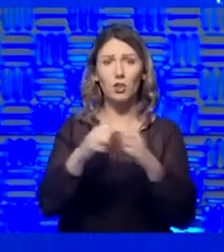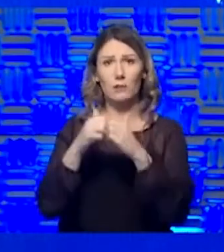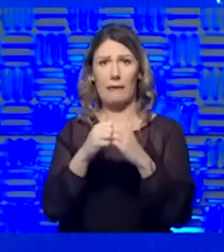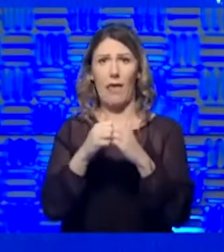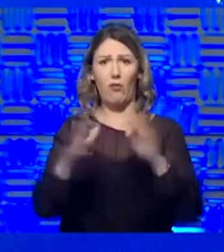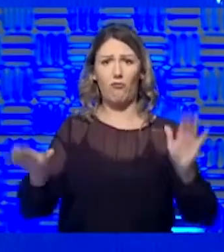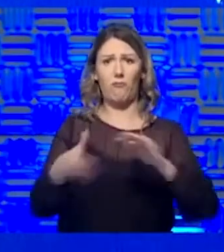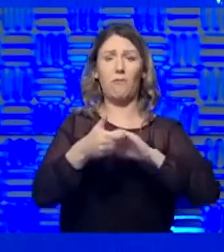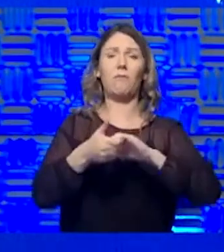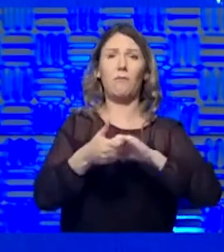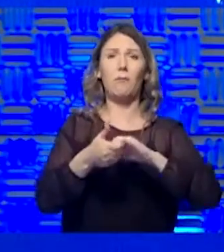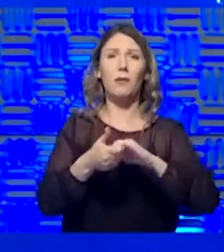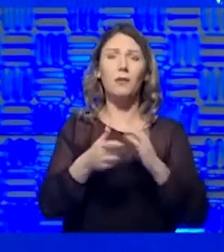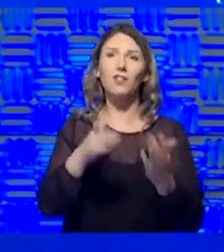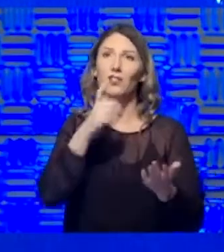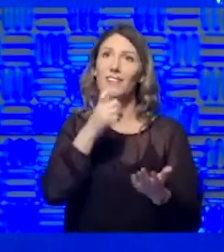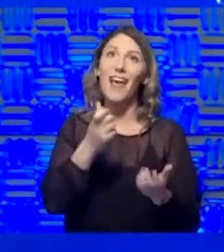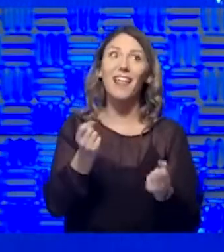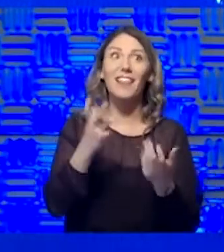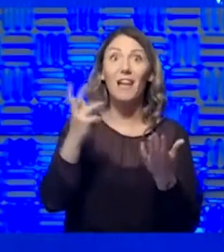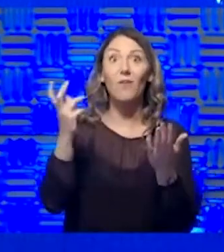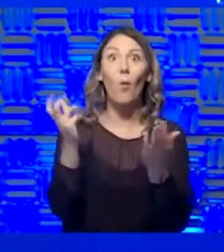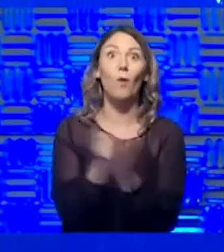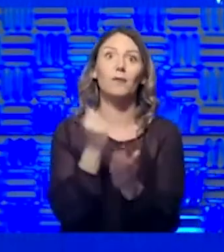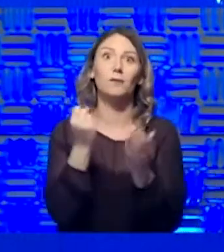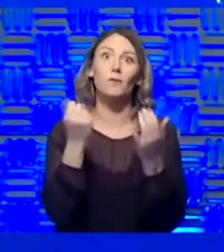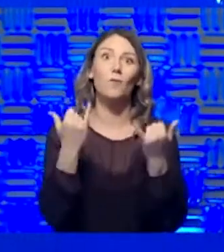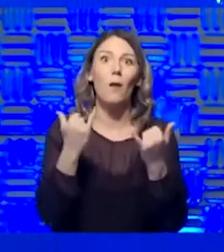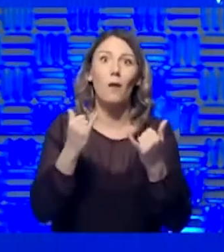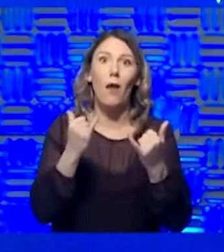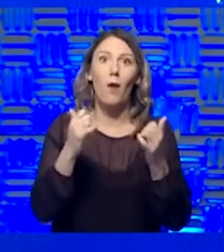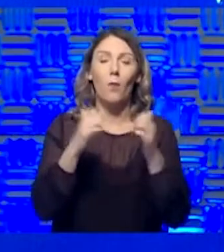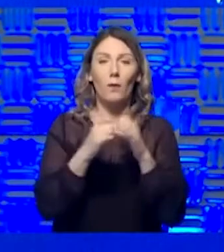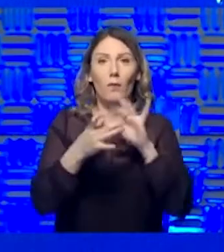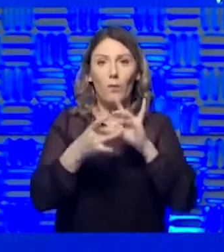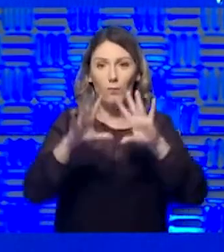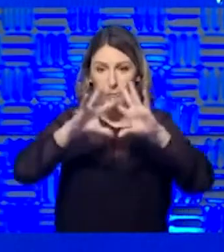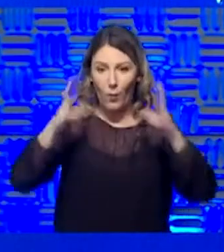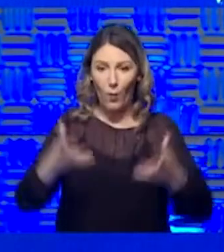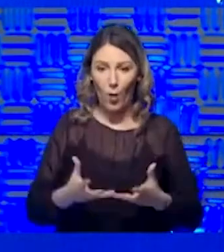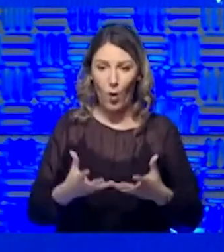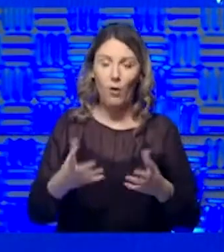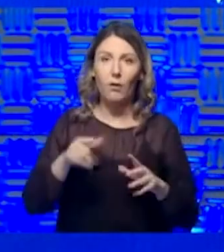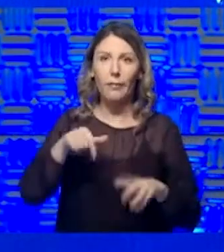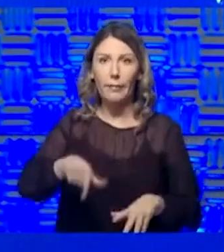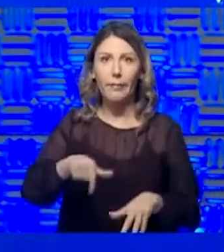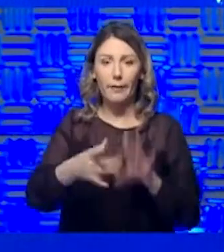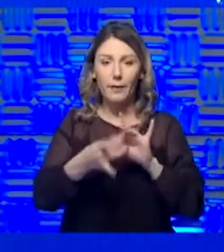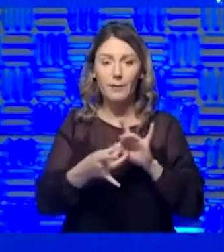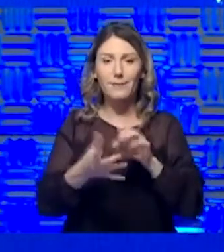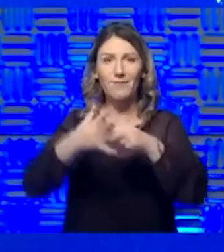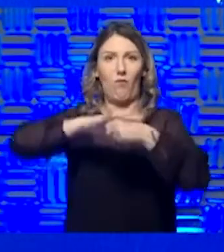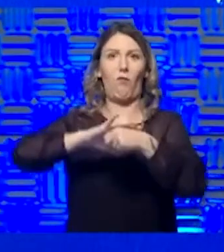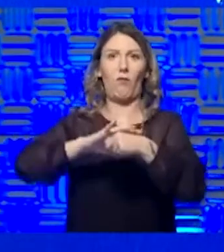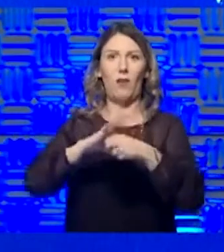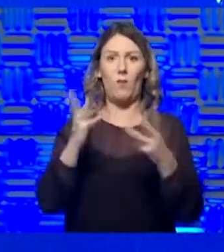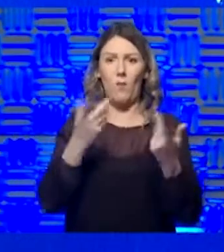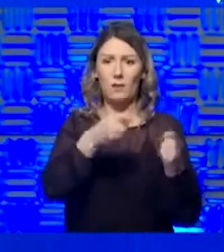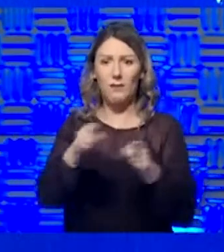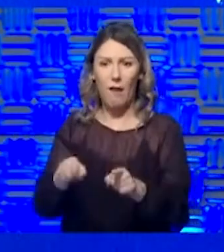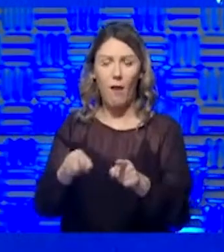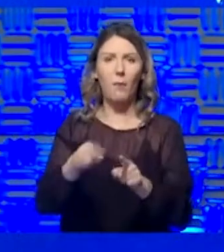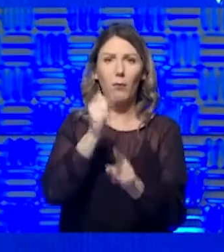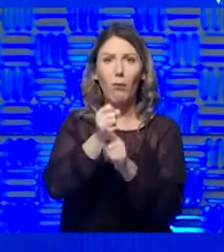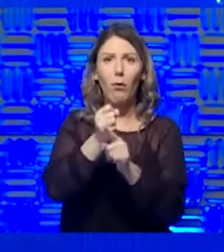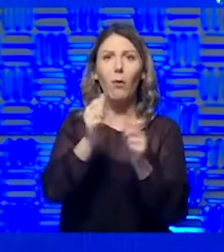mean, there aren't a lot of wins for the world in this infection and what it's done to our